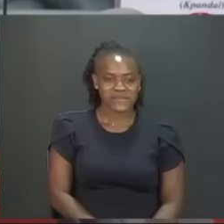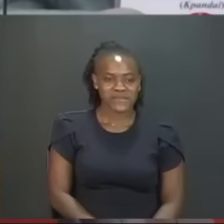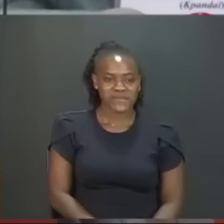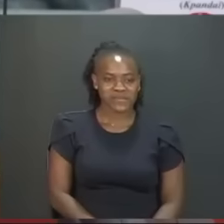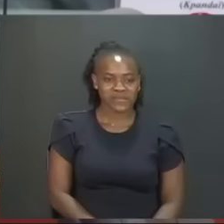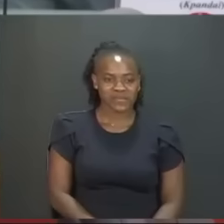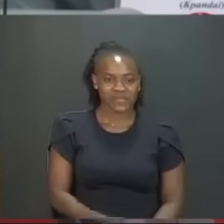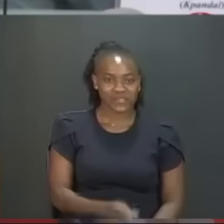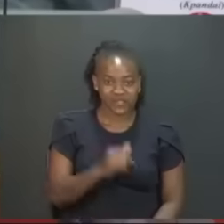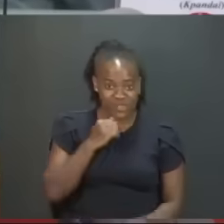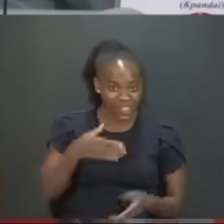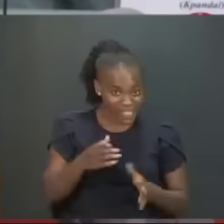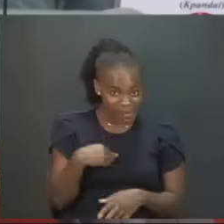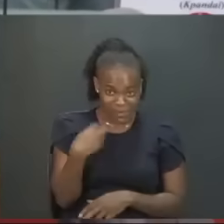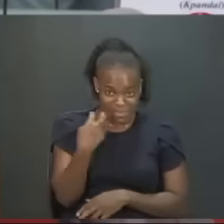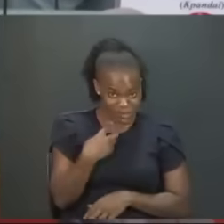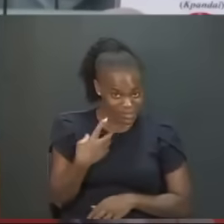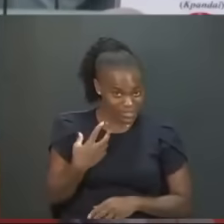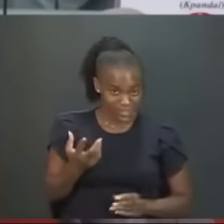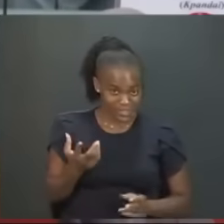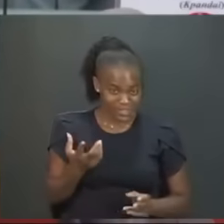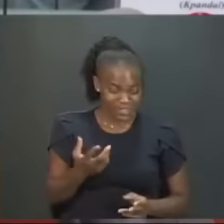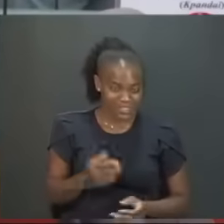You won't allow me to speak.